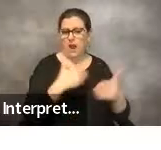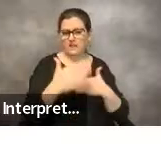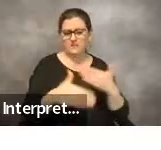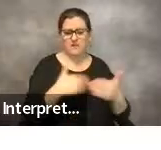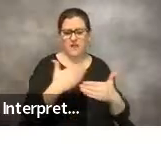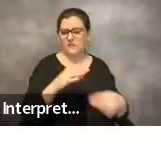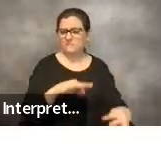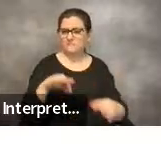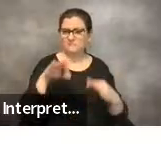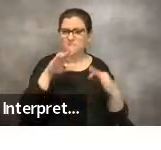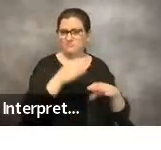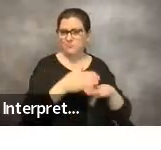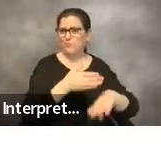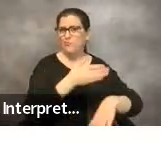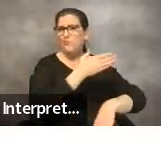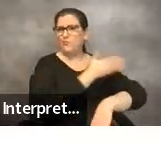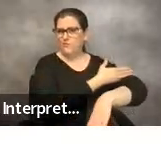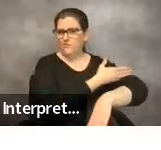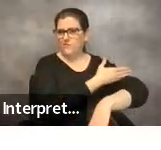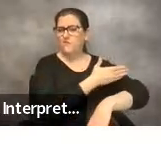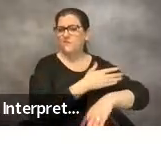these kids. And